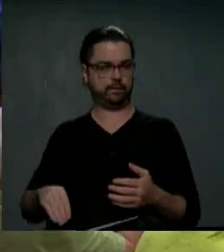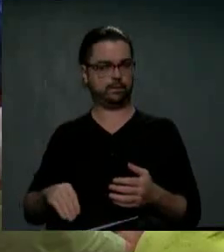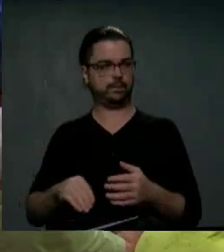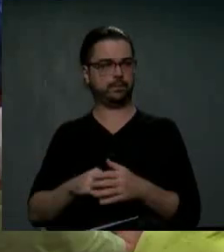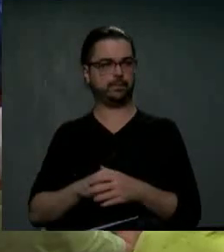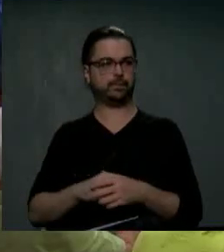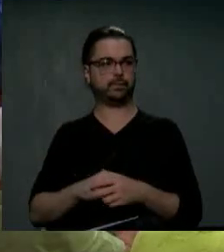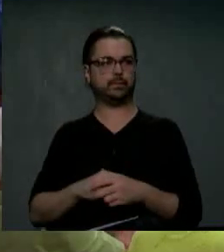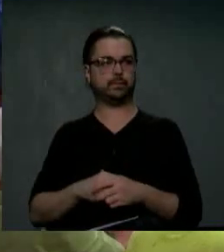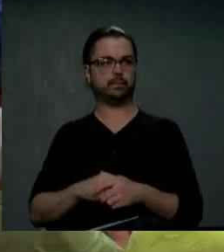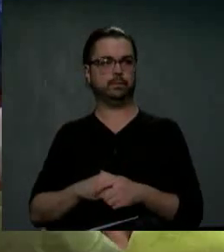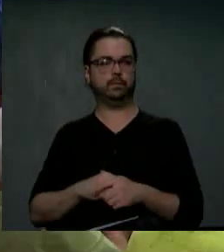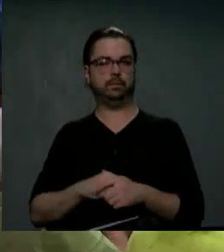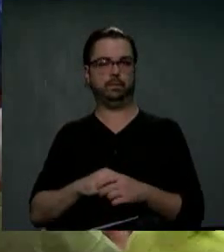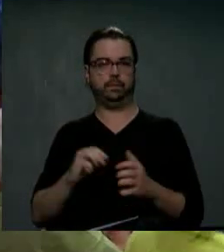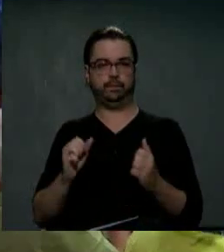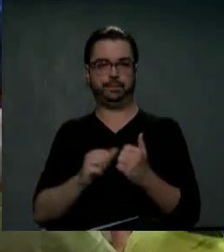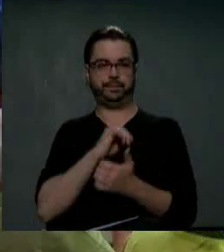And with that,